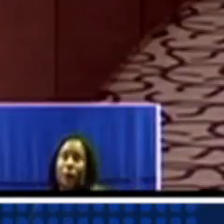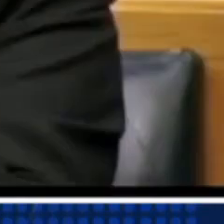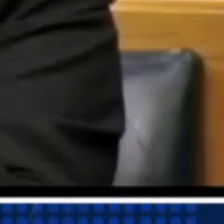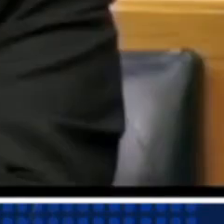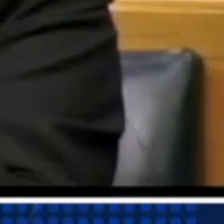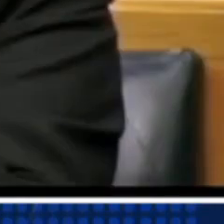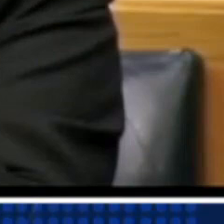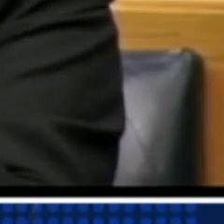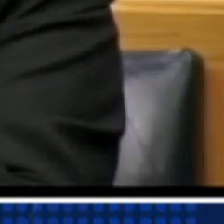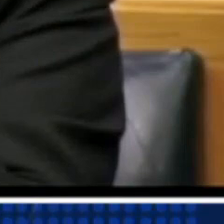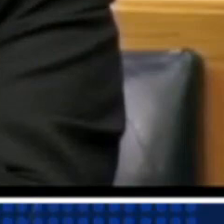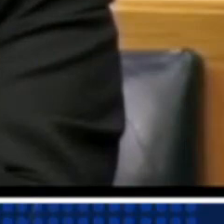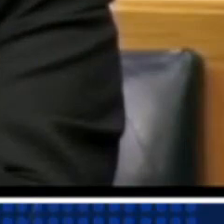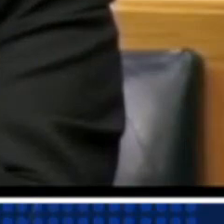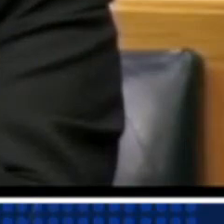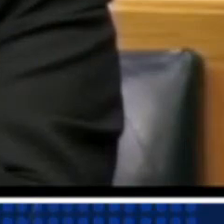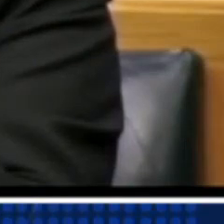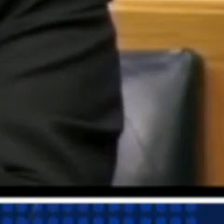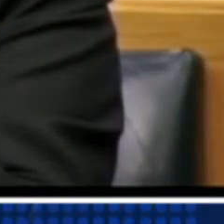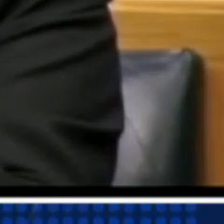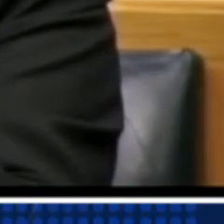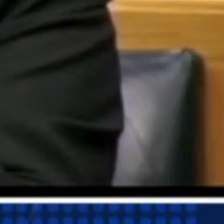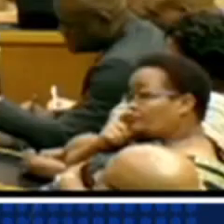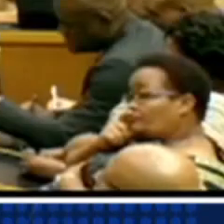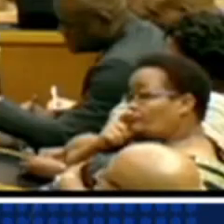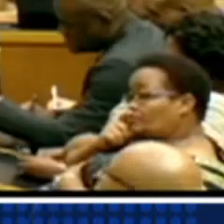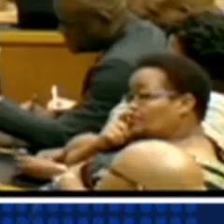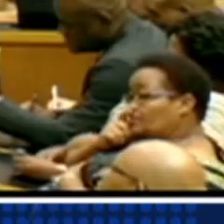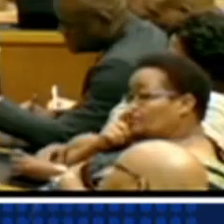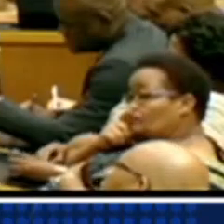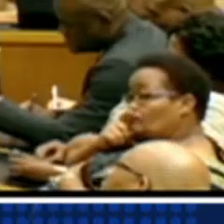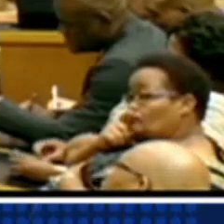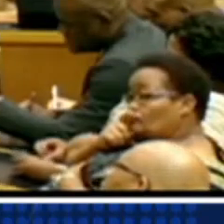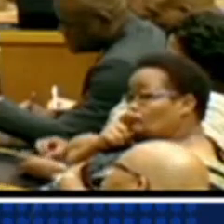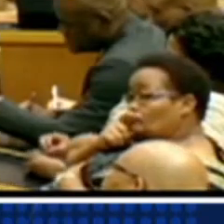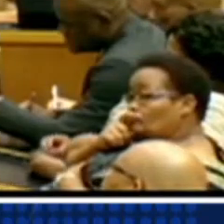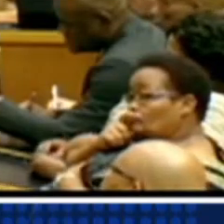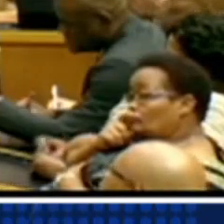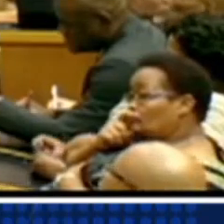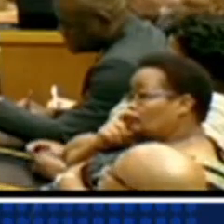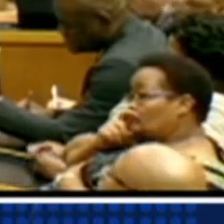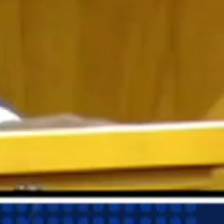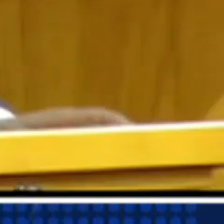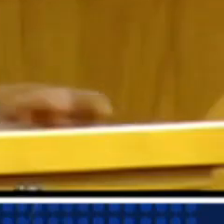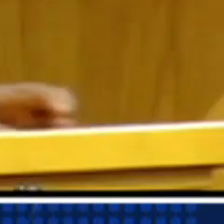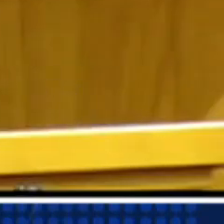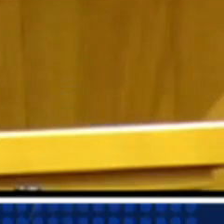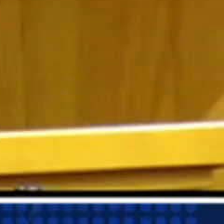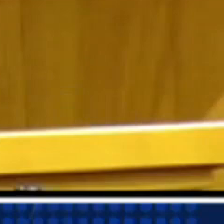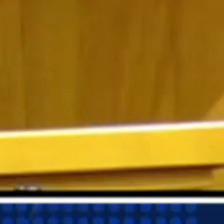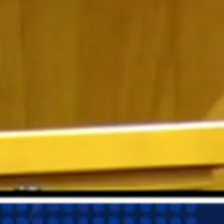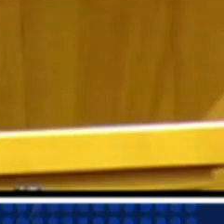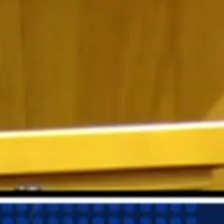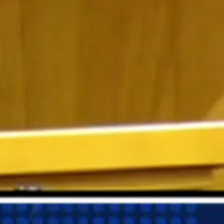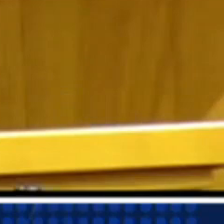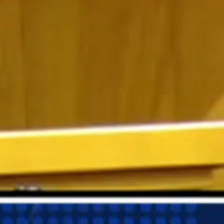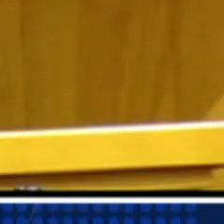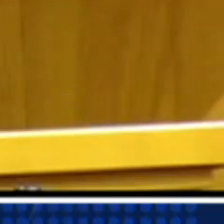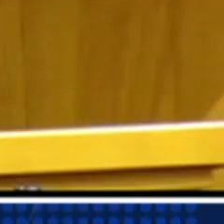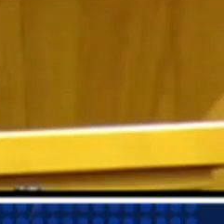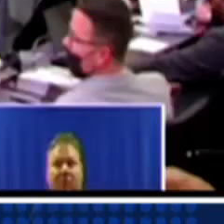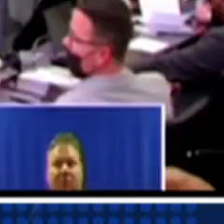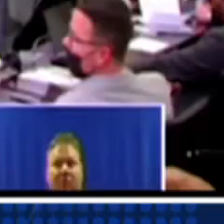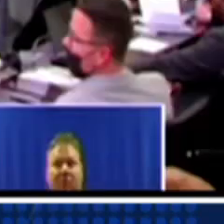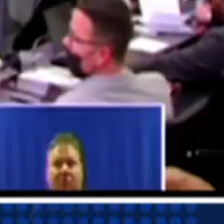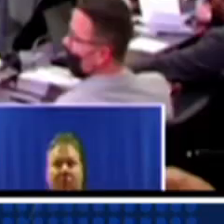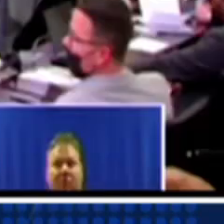the Democratic Alliance, will then start to blame this particular committee to say they are biased and they did not do their work. But in